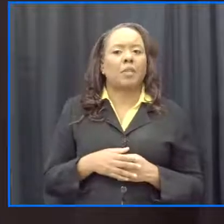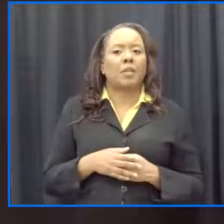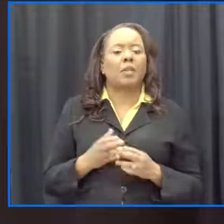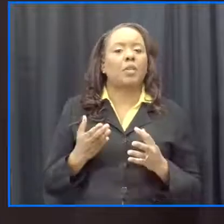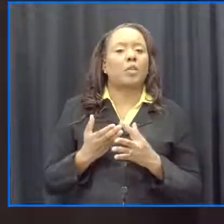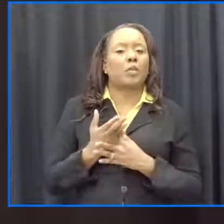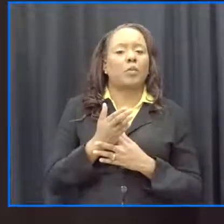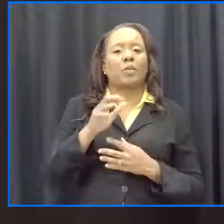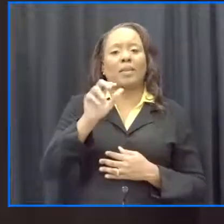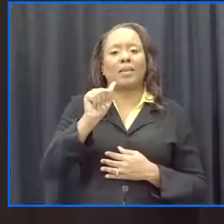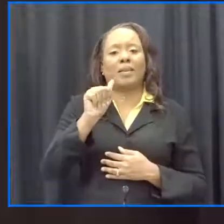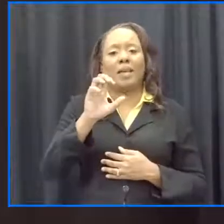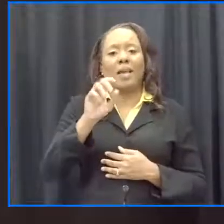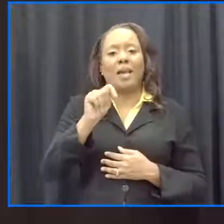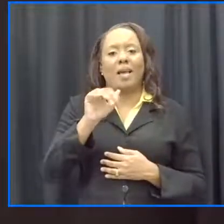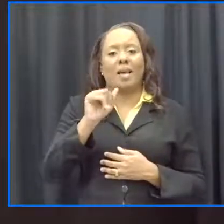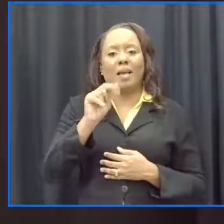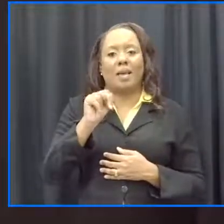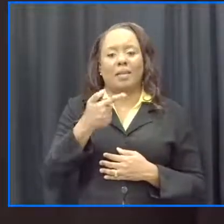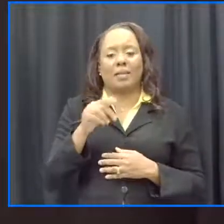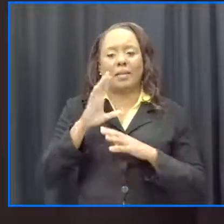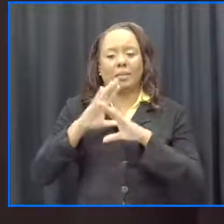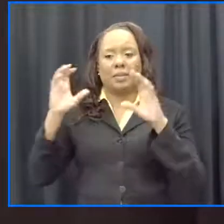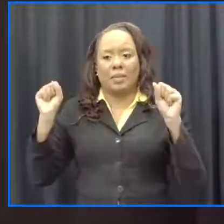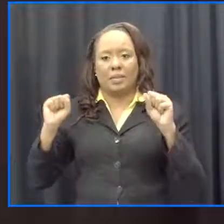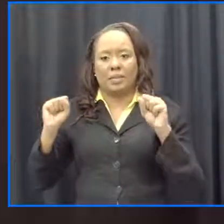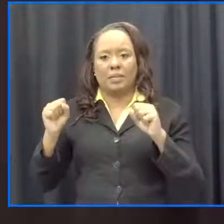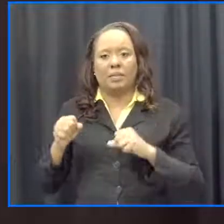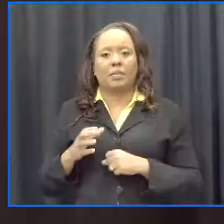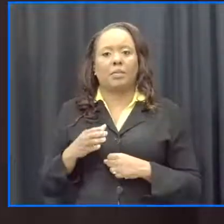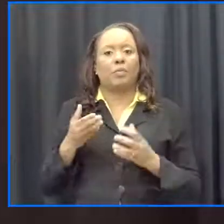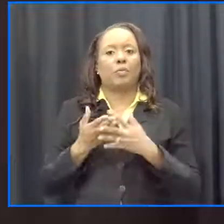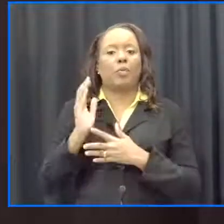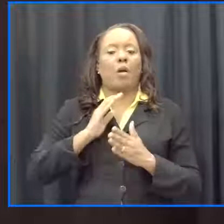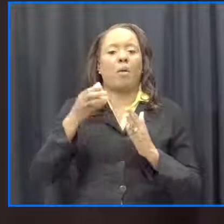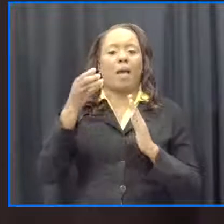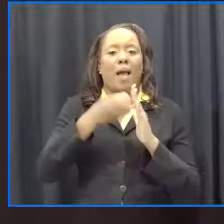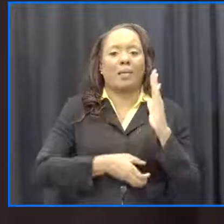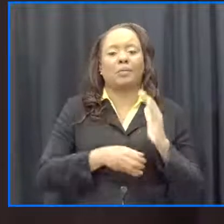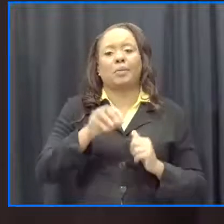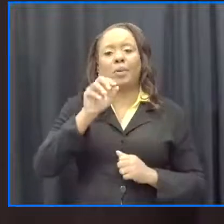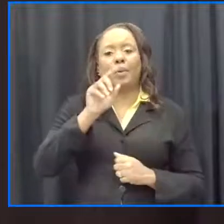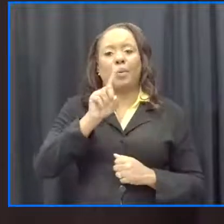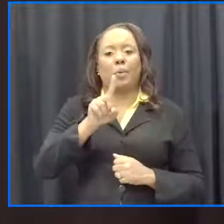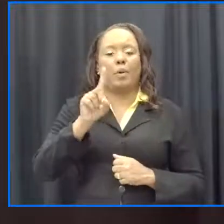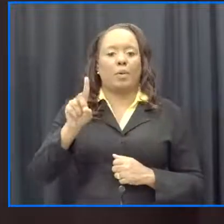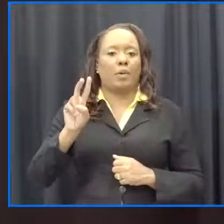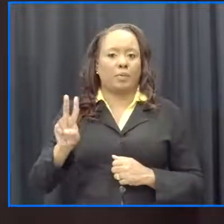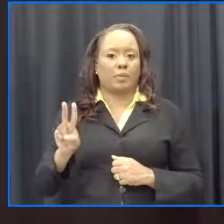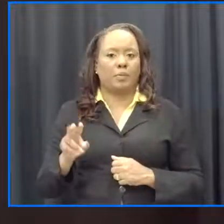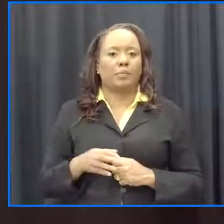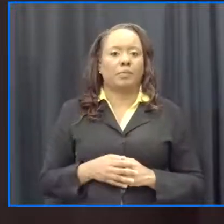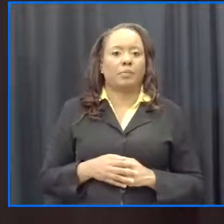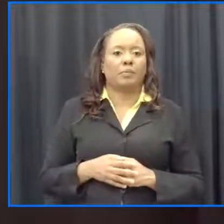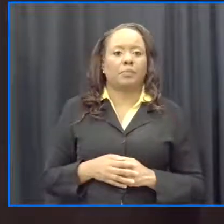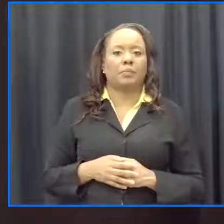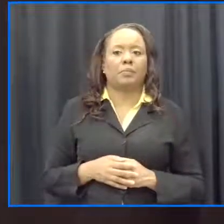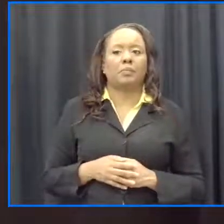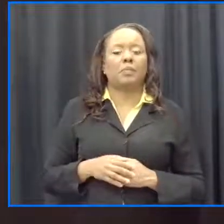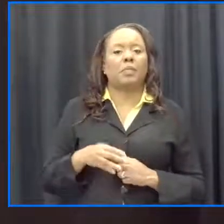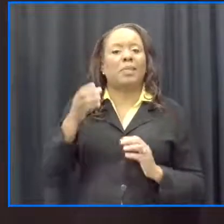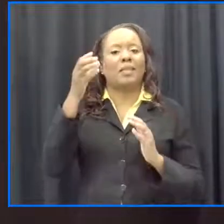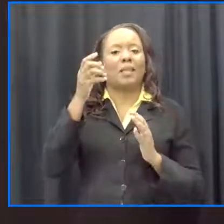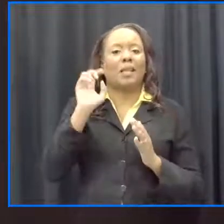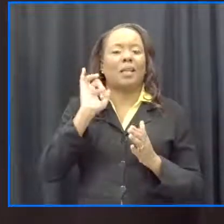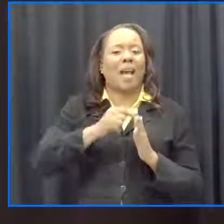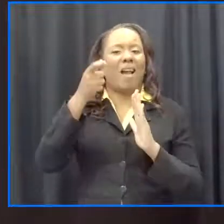President under the provisions of the Commissions of Inquiry Act 112 of the Laws of Barbados, which